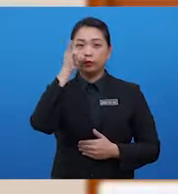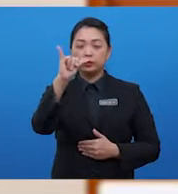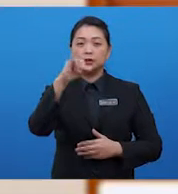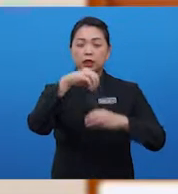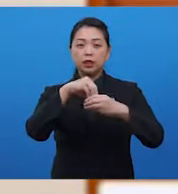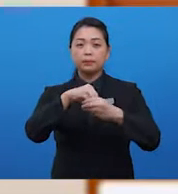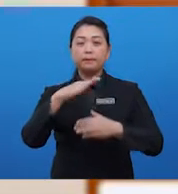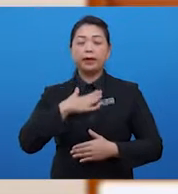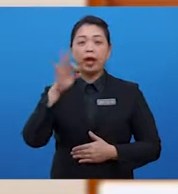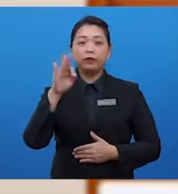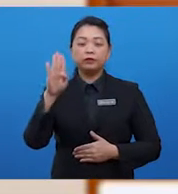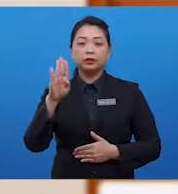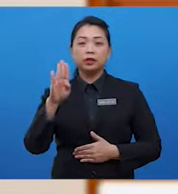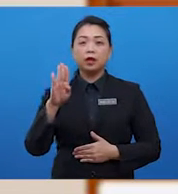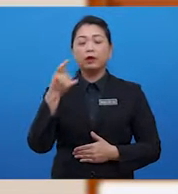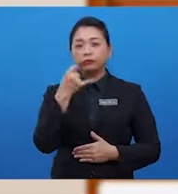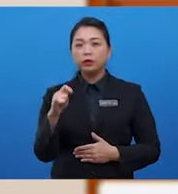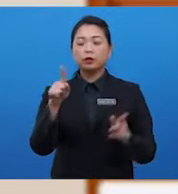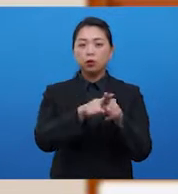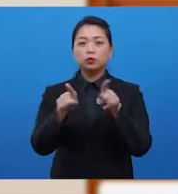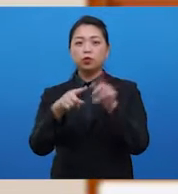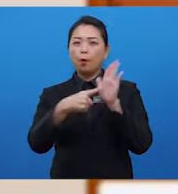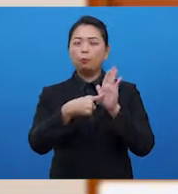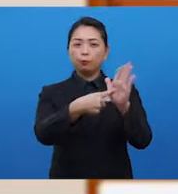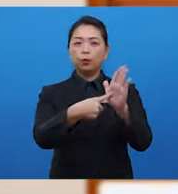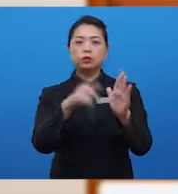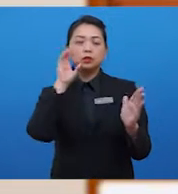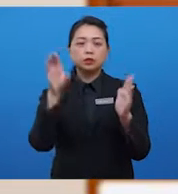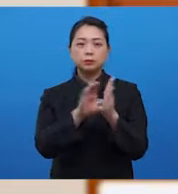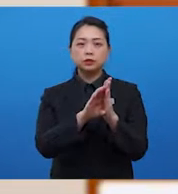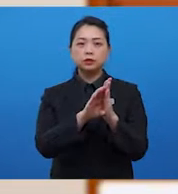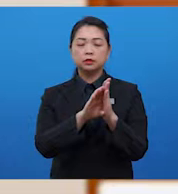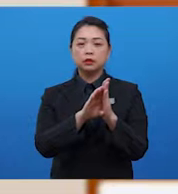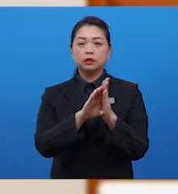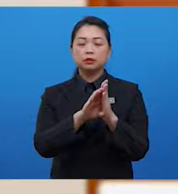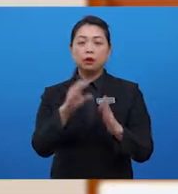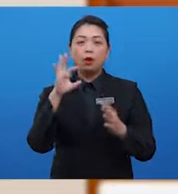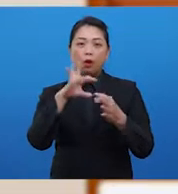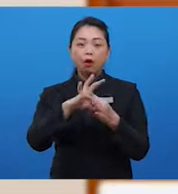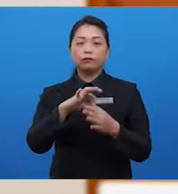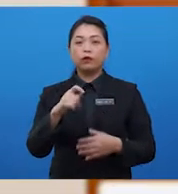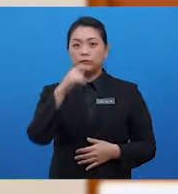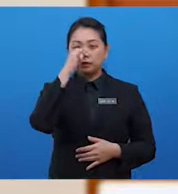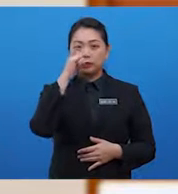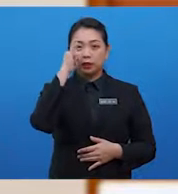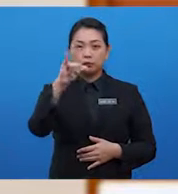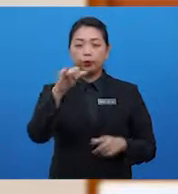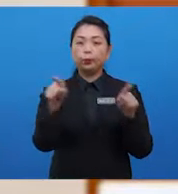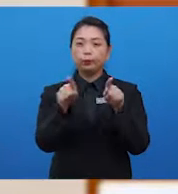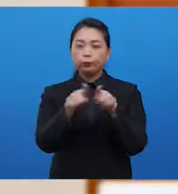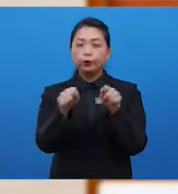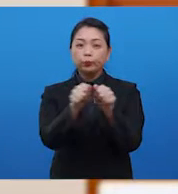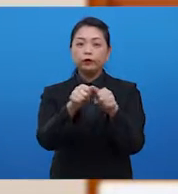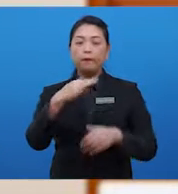They also posted a collage of pictures of rhinoceros and her photos together.